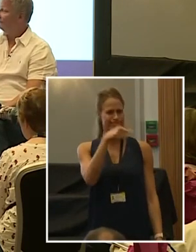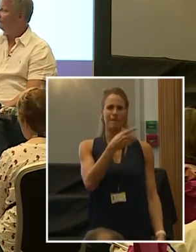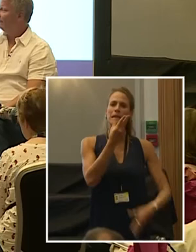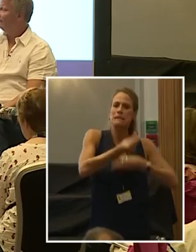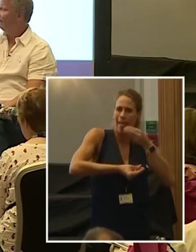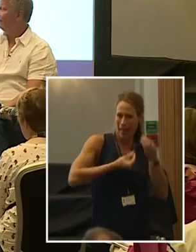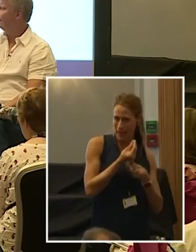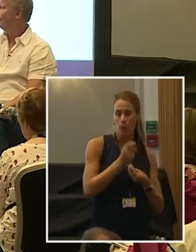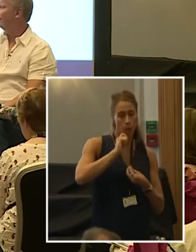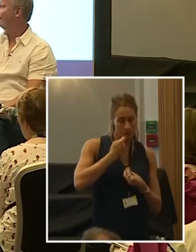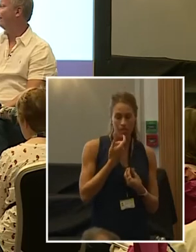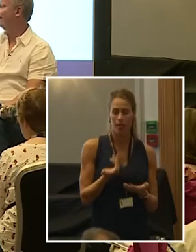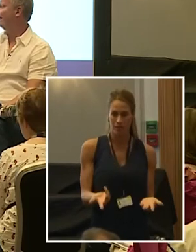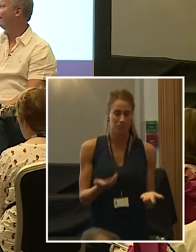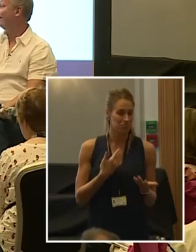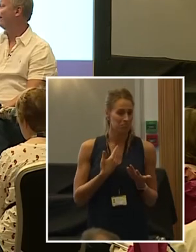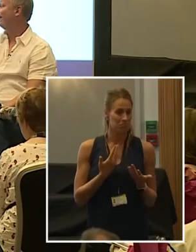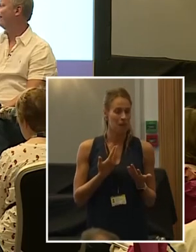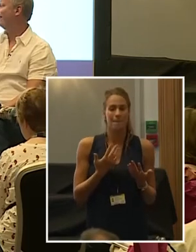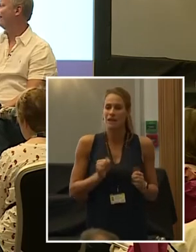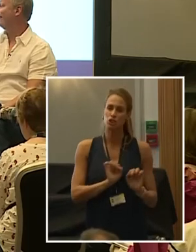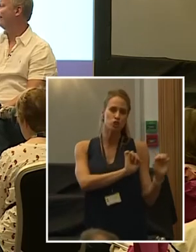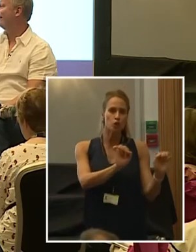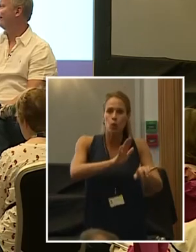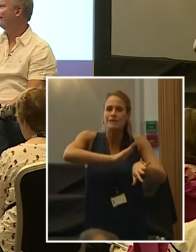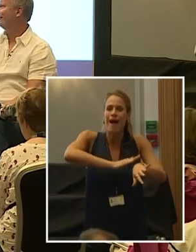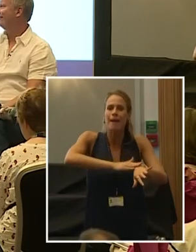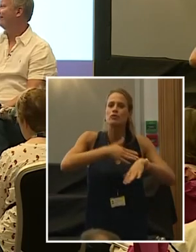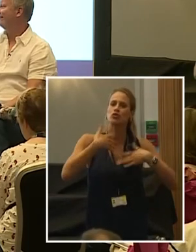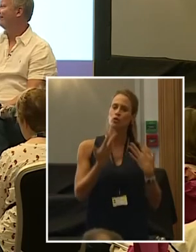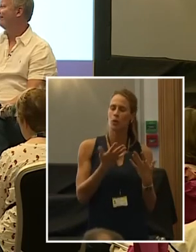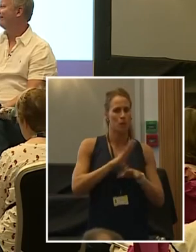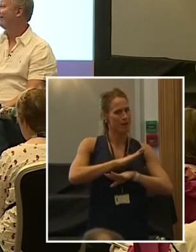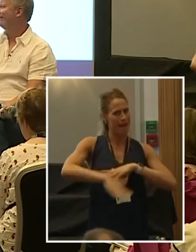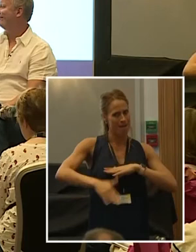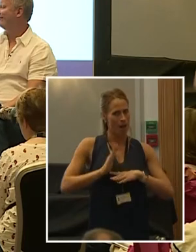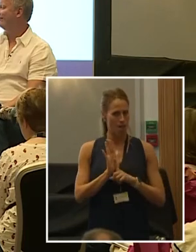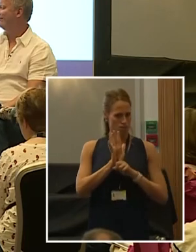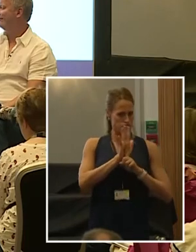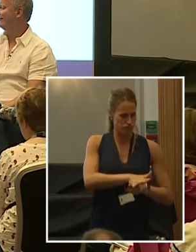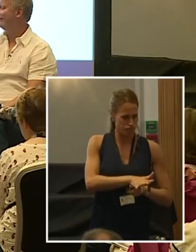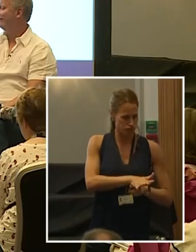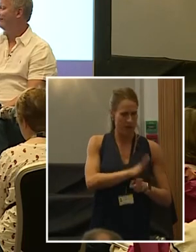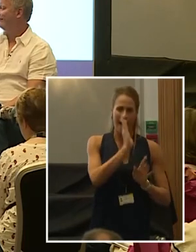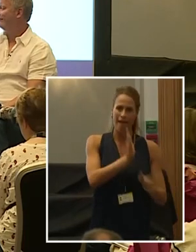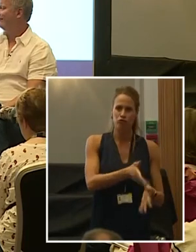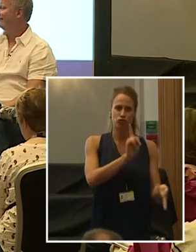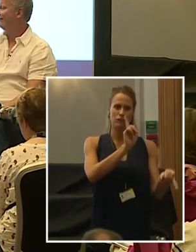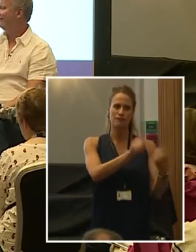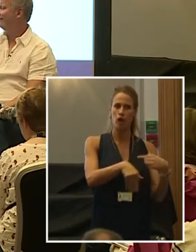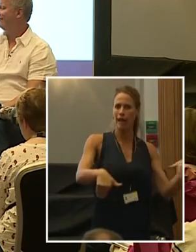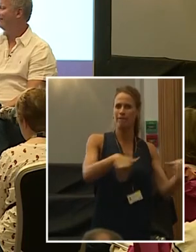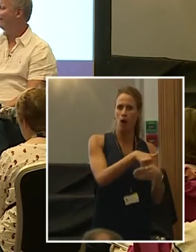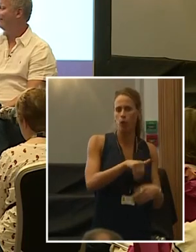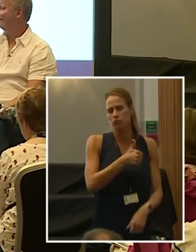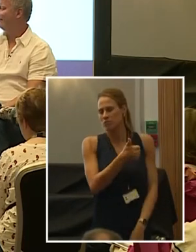later. But yes, take your own time and we will never pressure you to give us an answer, yeah. I was gonna say, do you mind